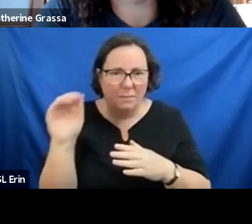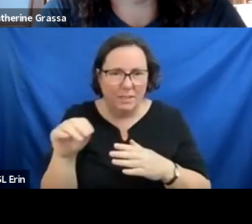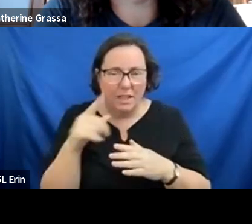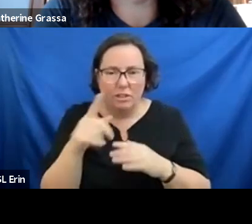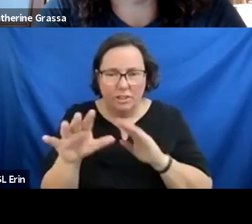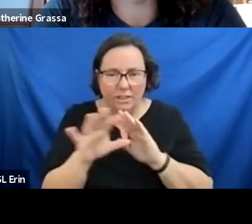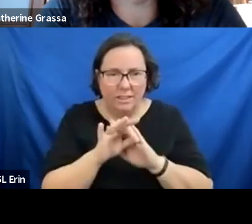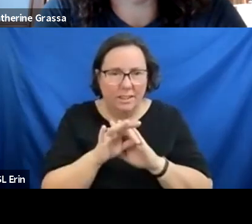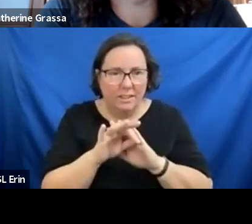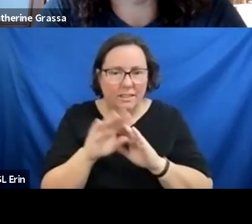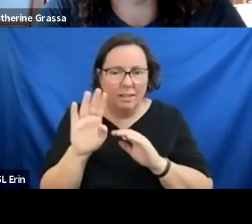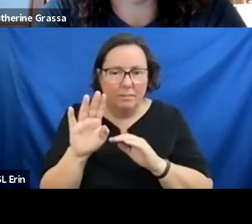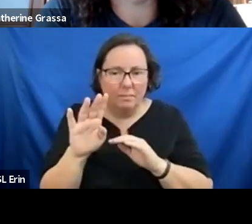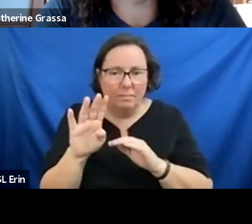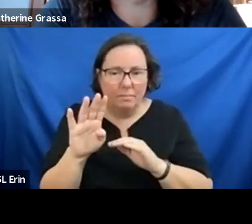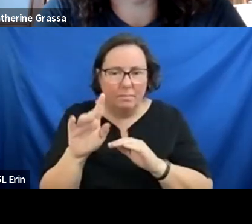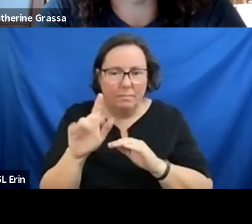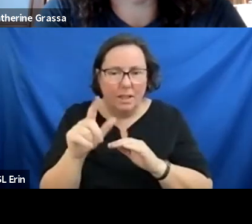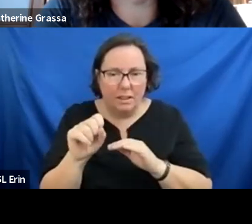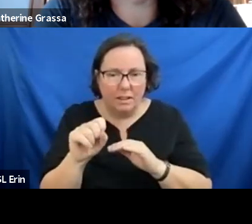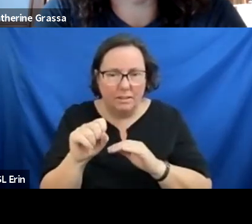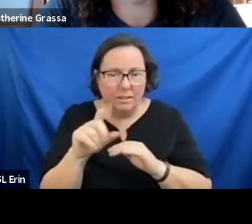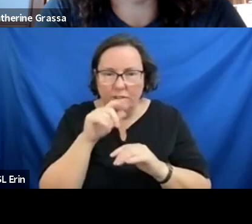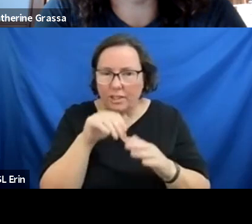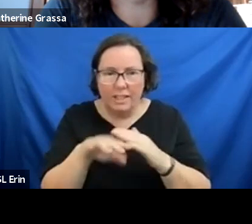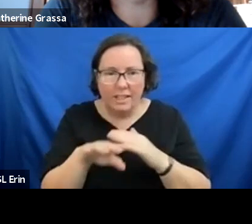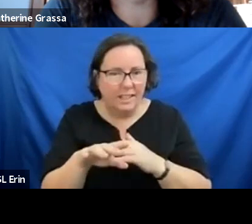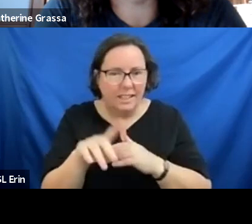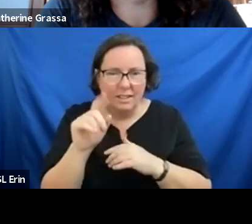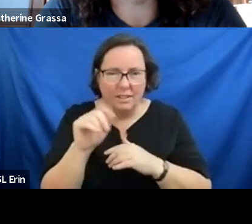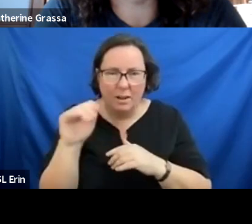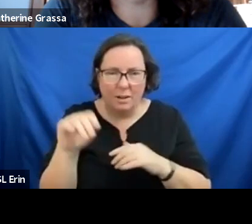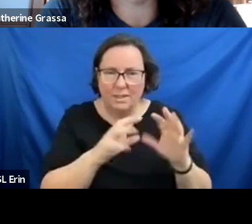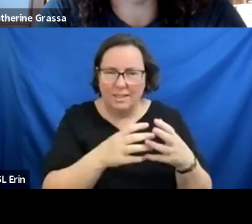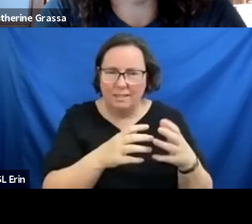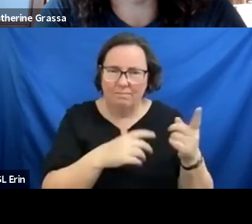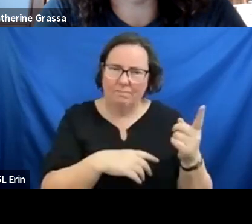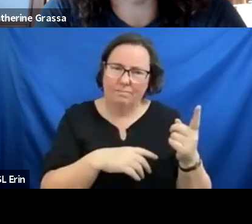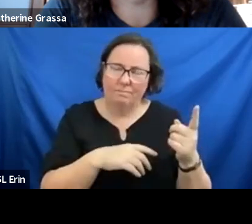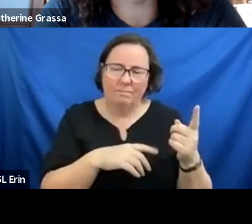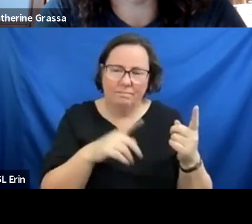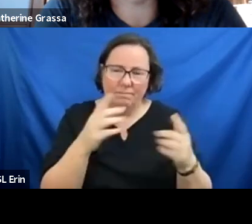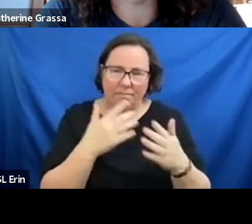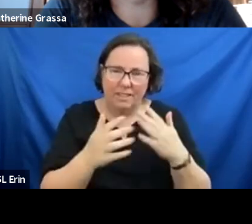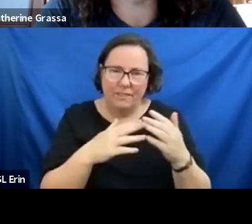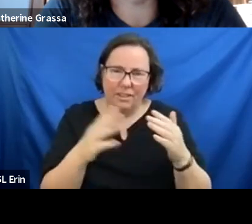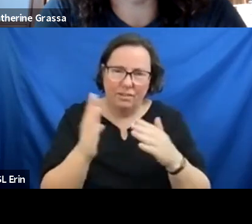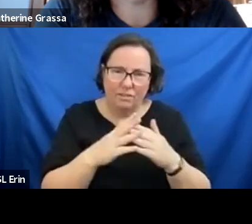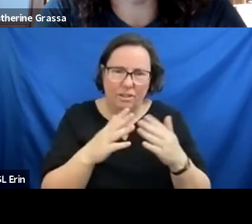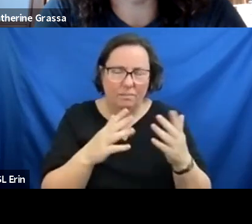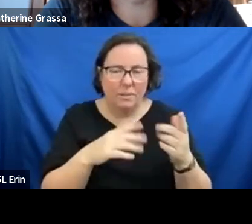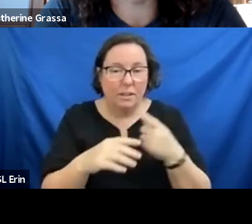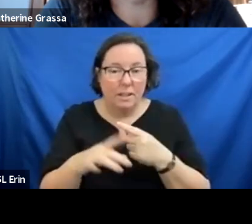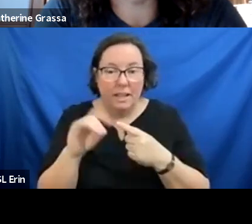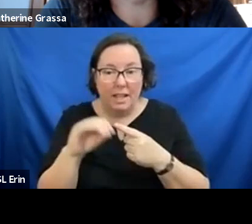only BLS, did not get in the 20% round. She should rank the top in the 80% and could